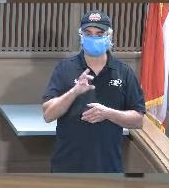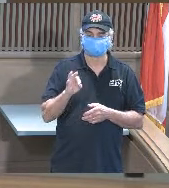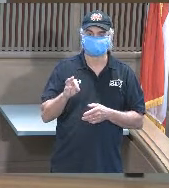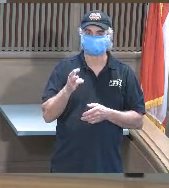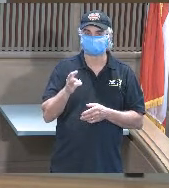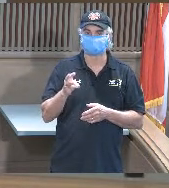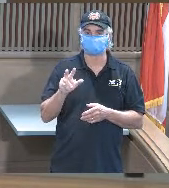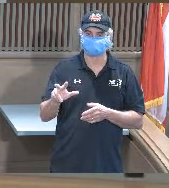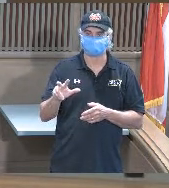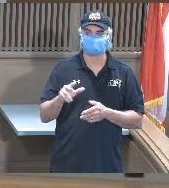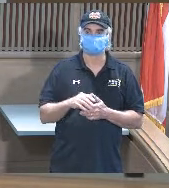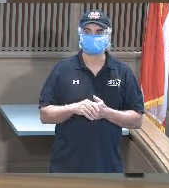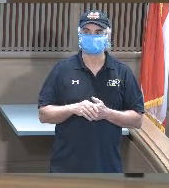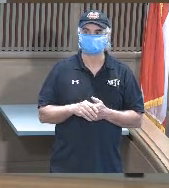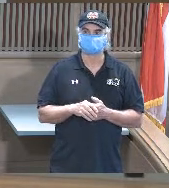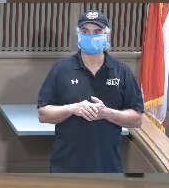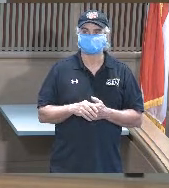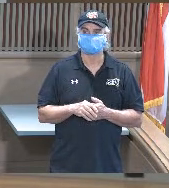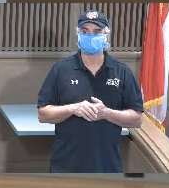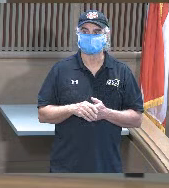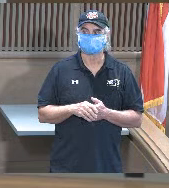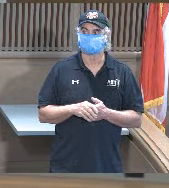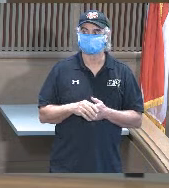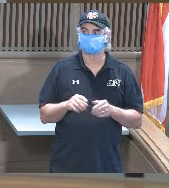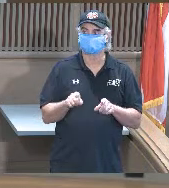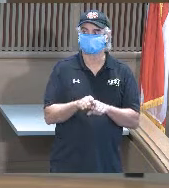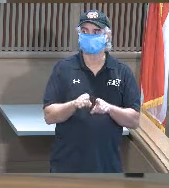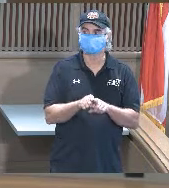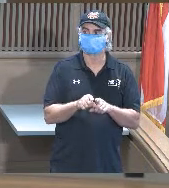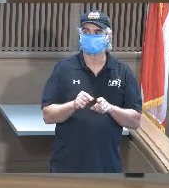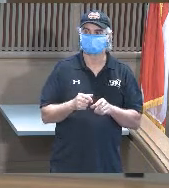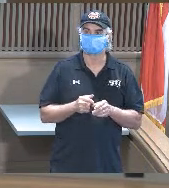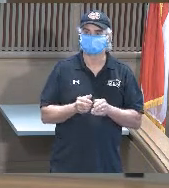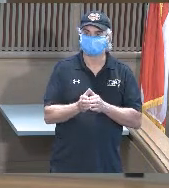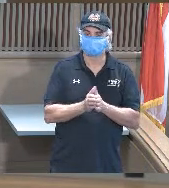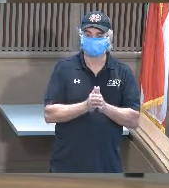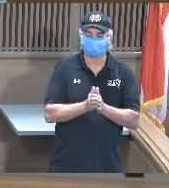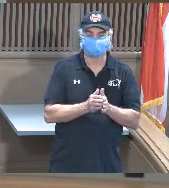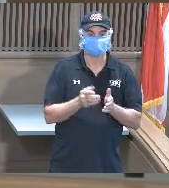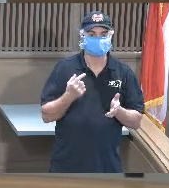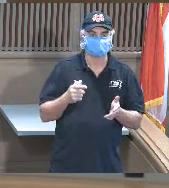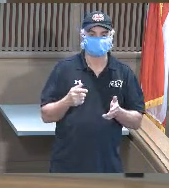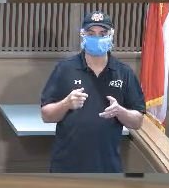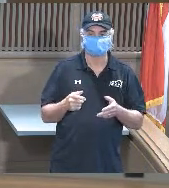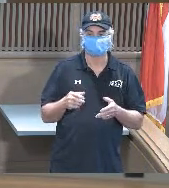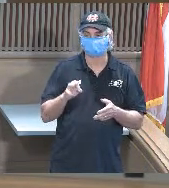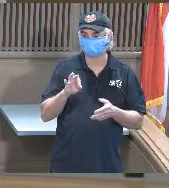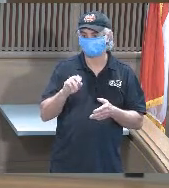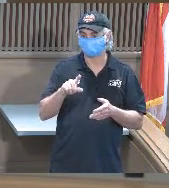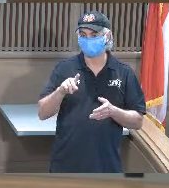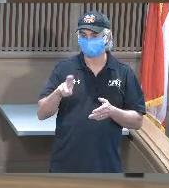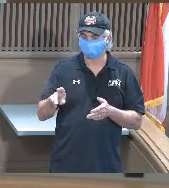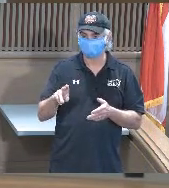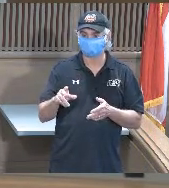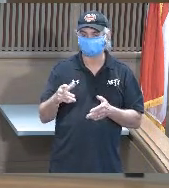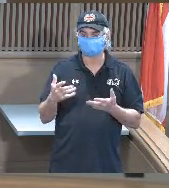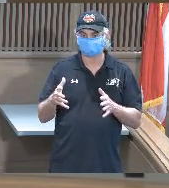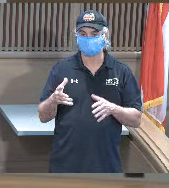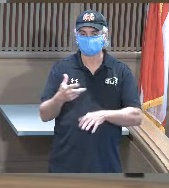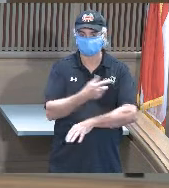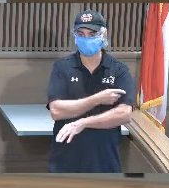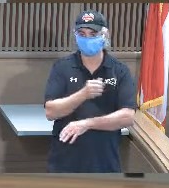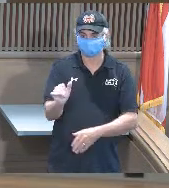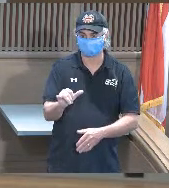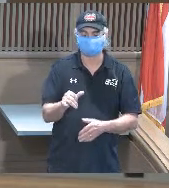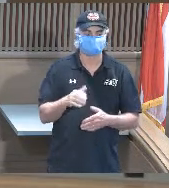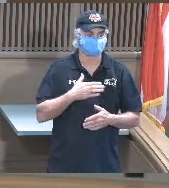229-312-6963. And as a side note, we also encourage you to get vaccinated against influenza as flu season is coming up. And we're going to try to do everything we